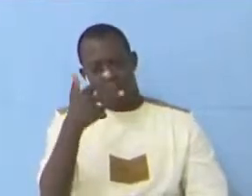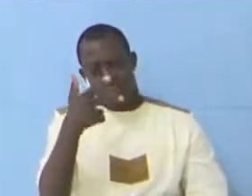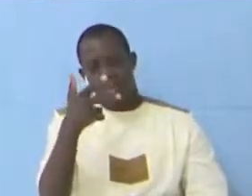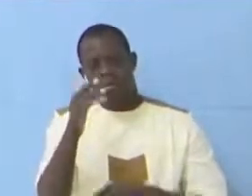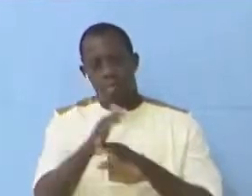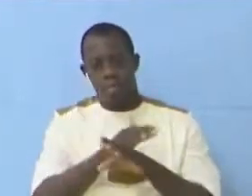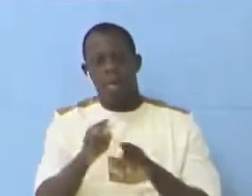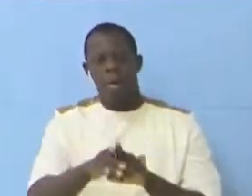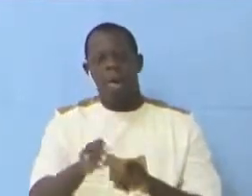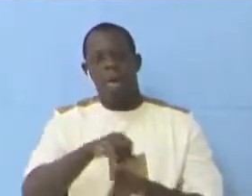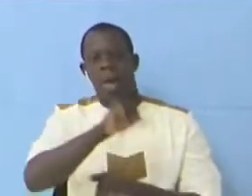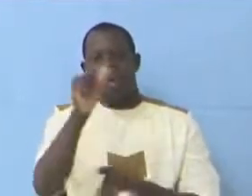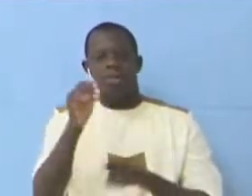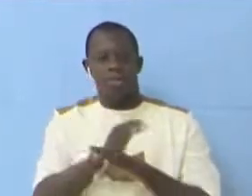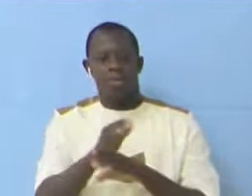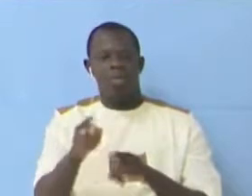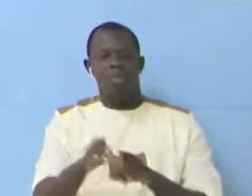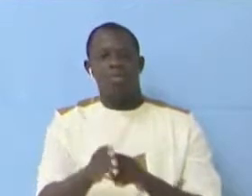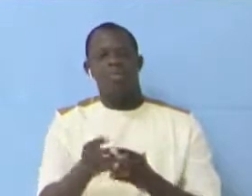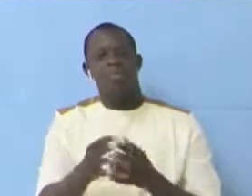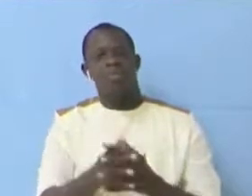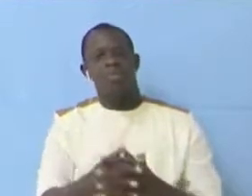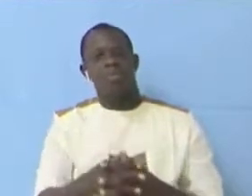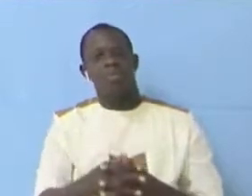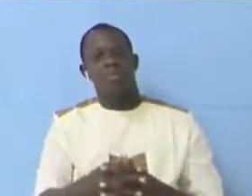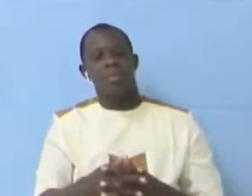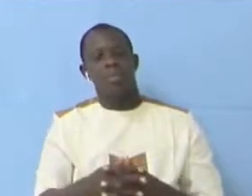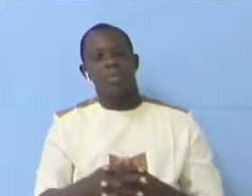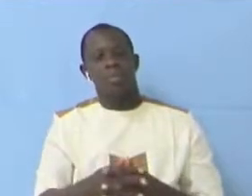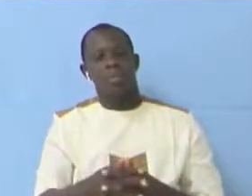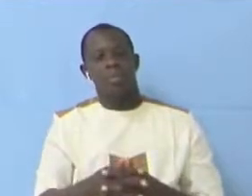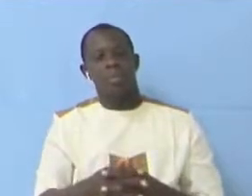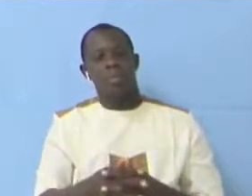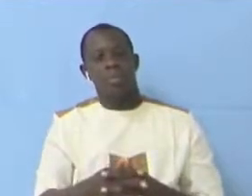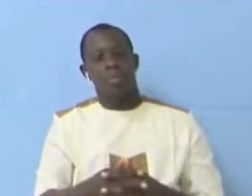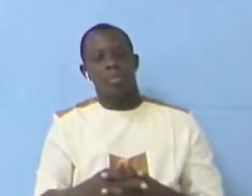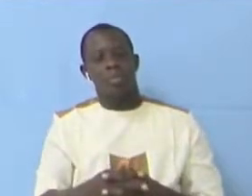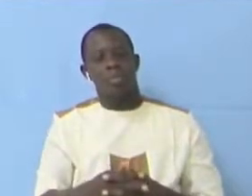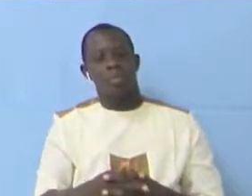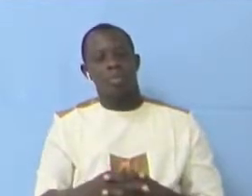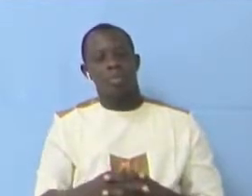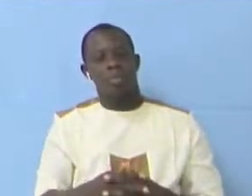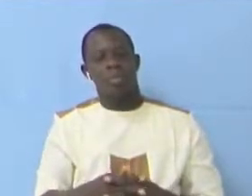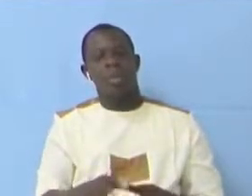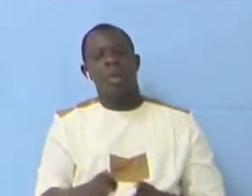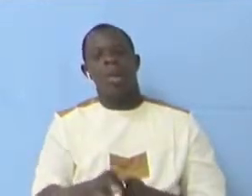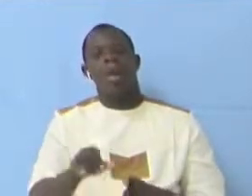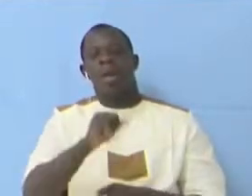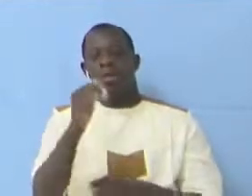2008, and I was dismissed in November, I think 4th November